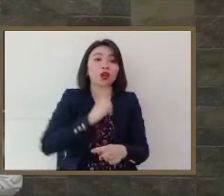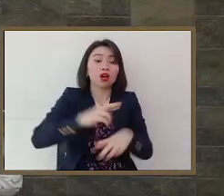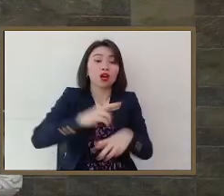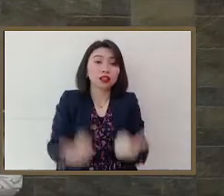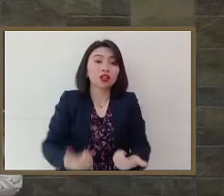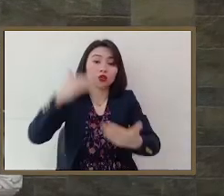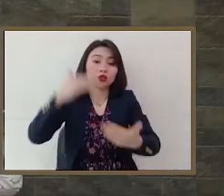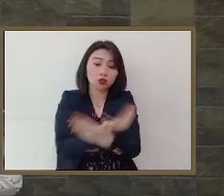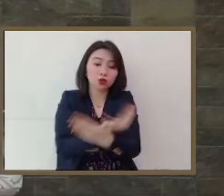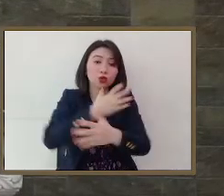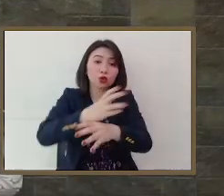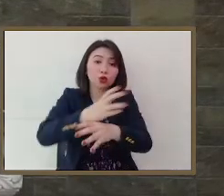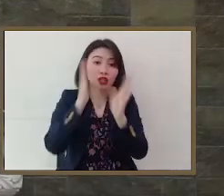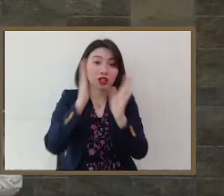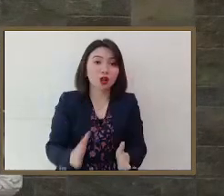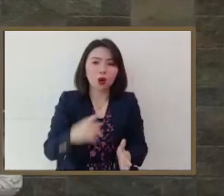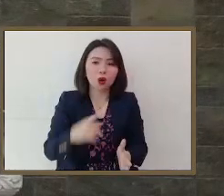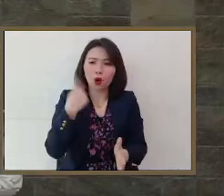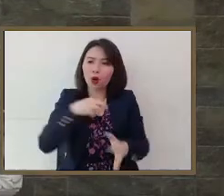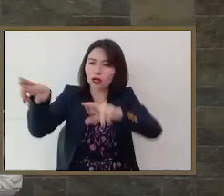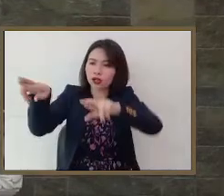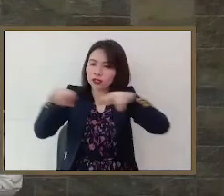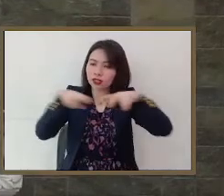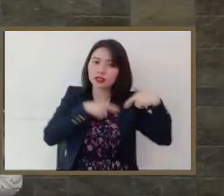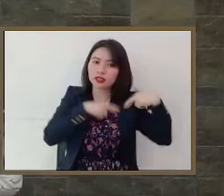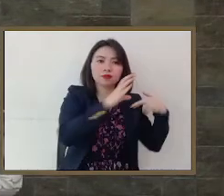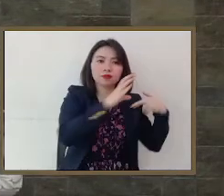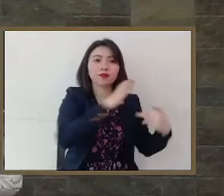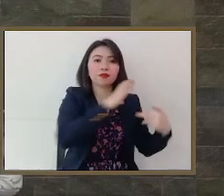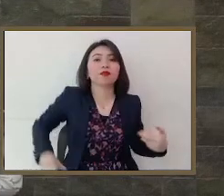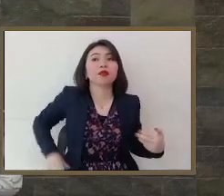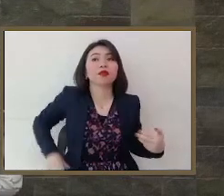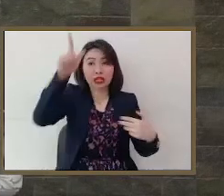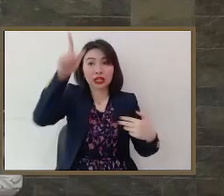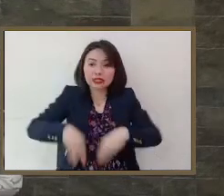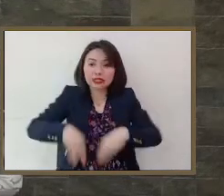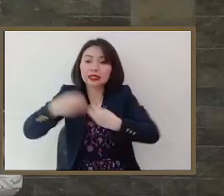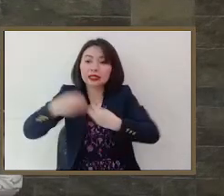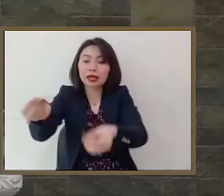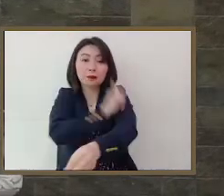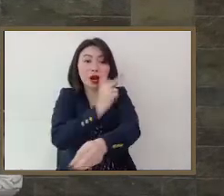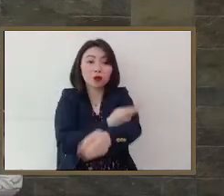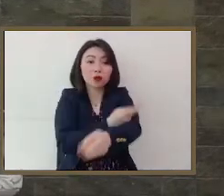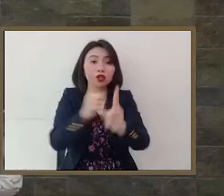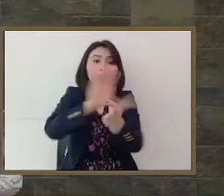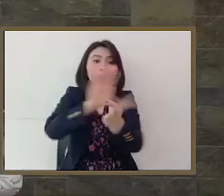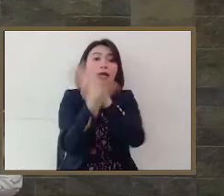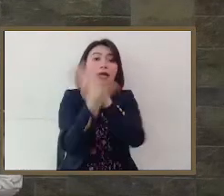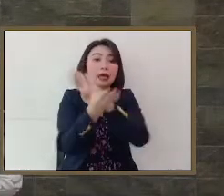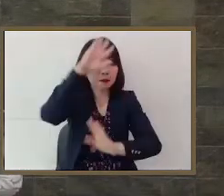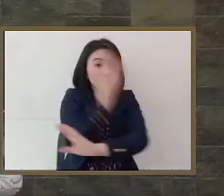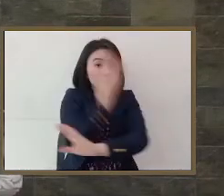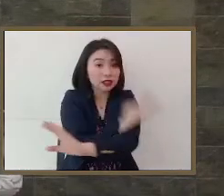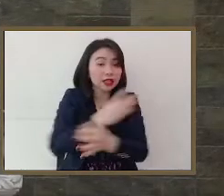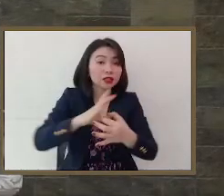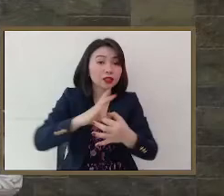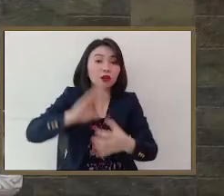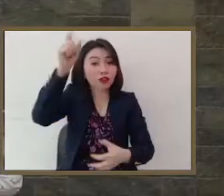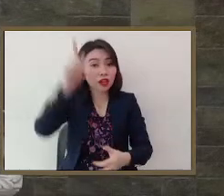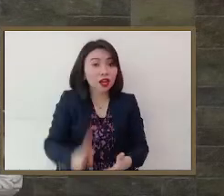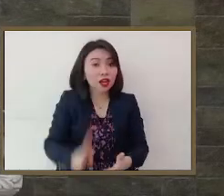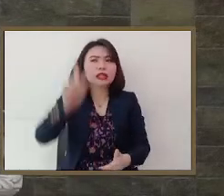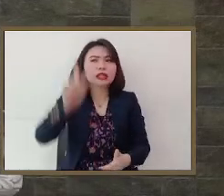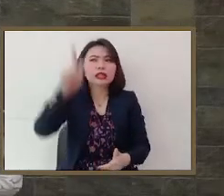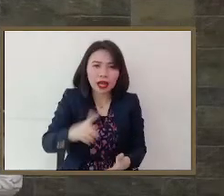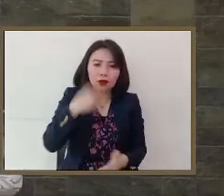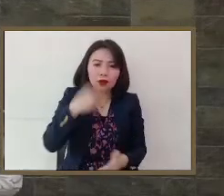many as received Christ, to them God gave the power to become the sons of God. It is God who gave you the power to become